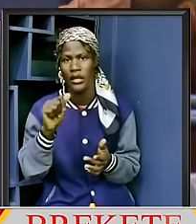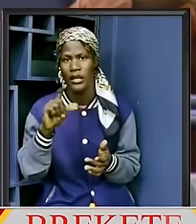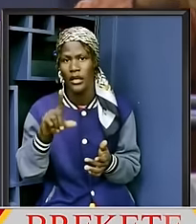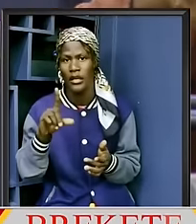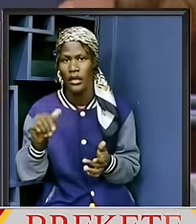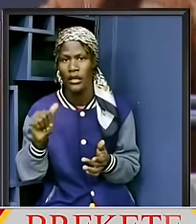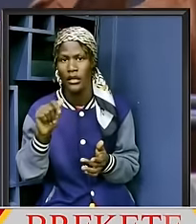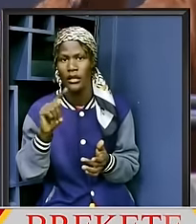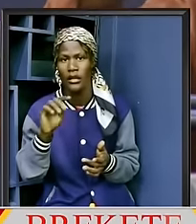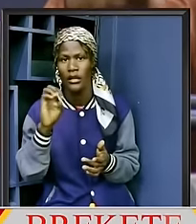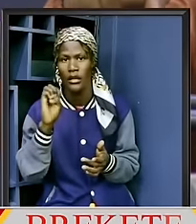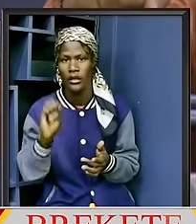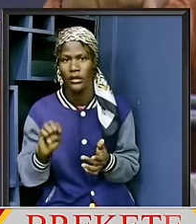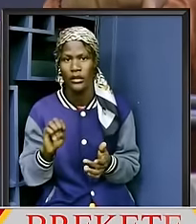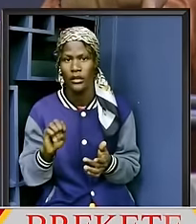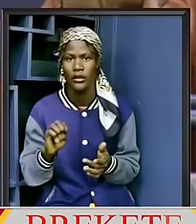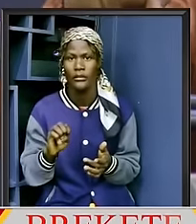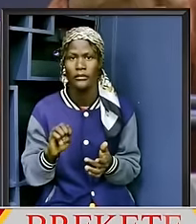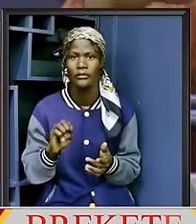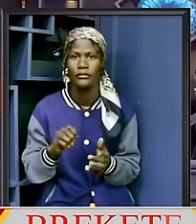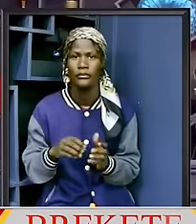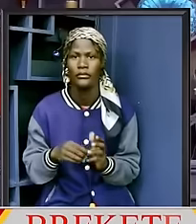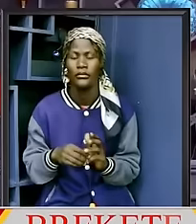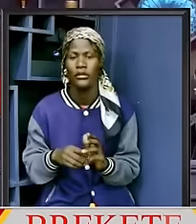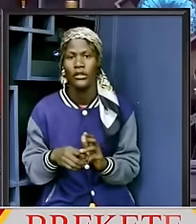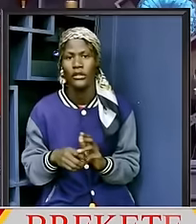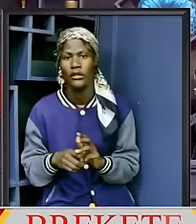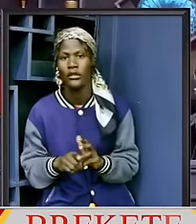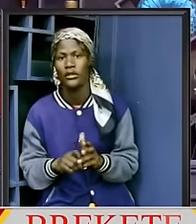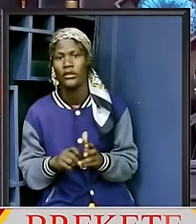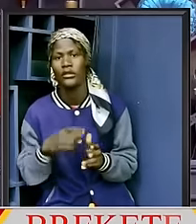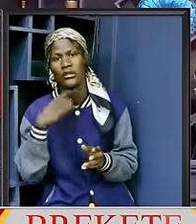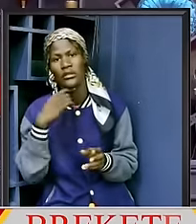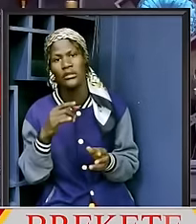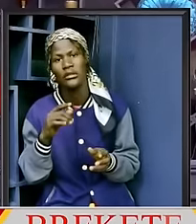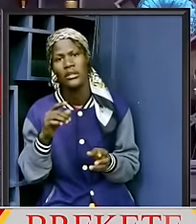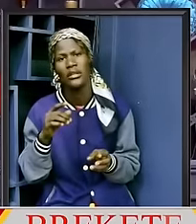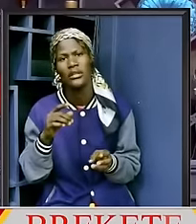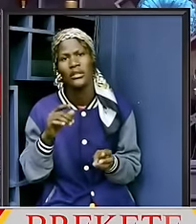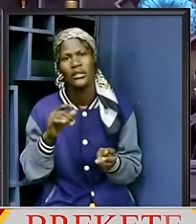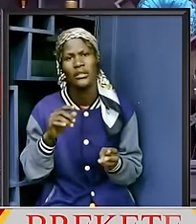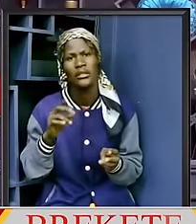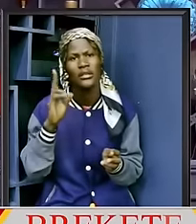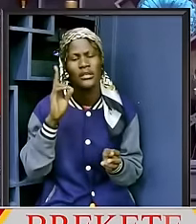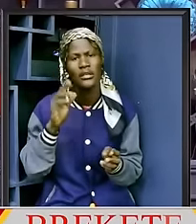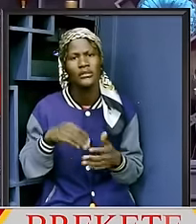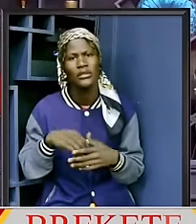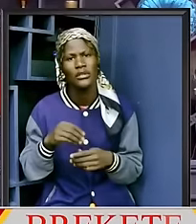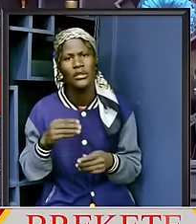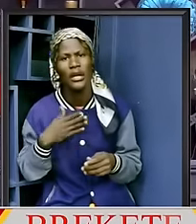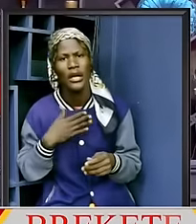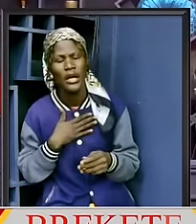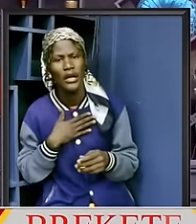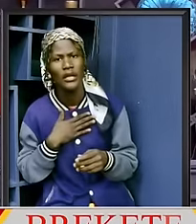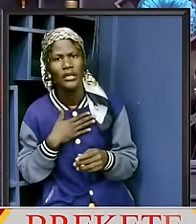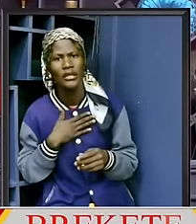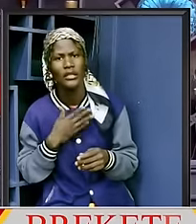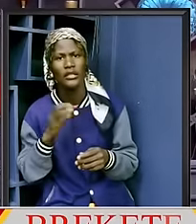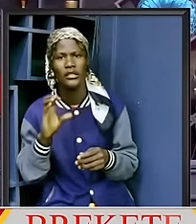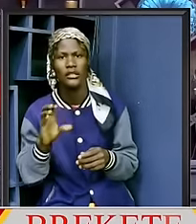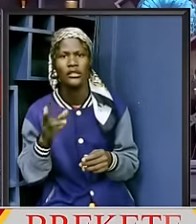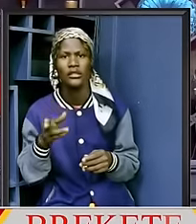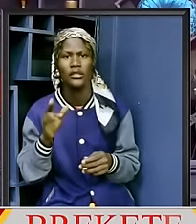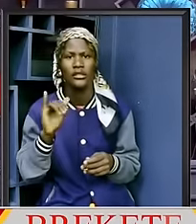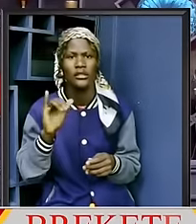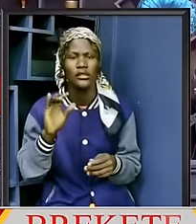he introduced himself as the chairman of the company. Yes, sir. And then the other person from Joss.